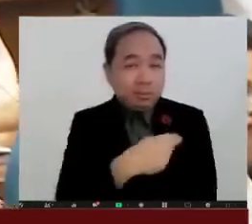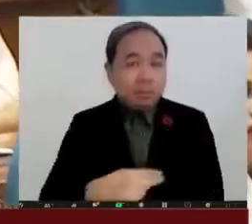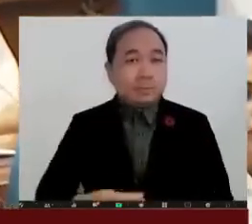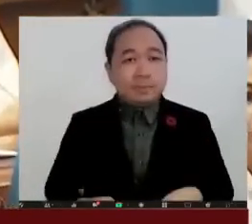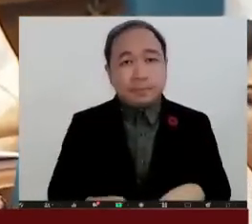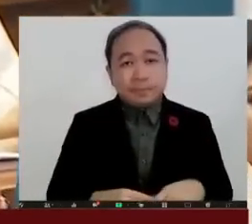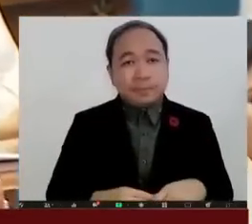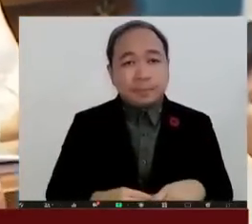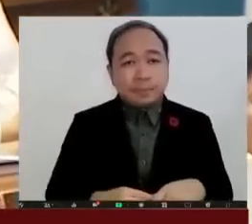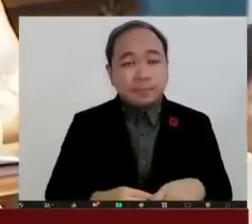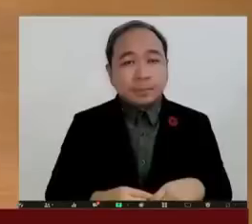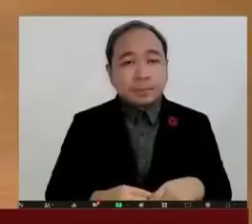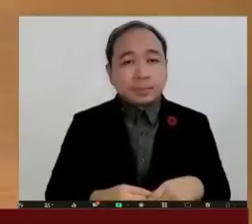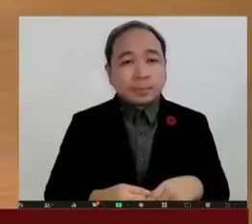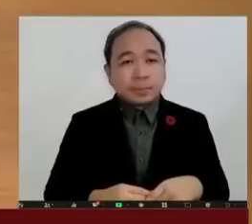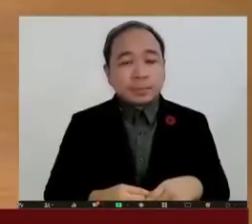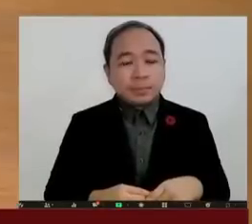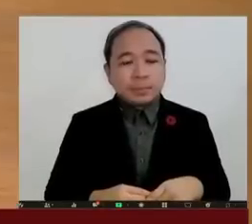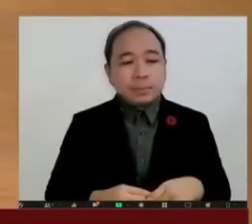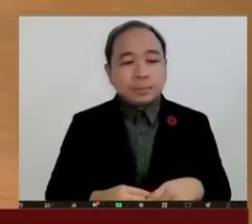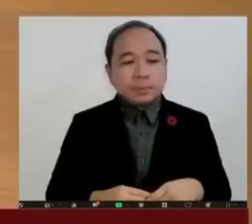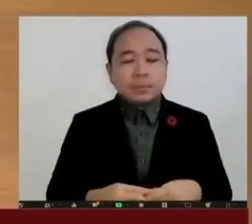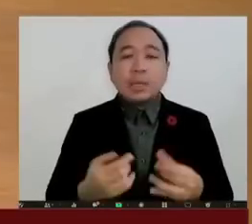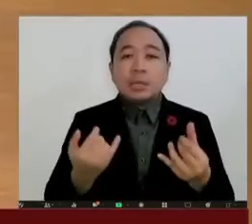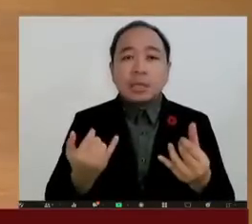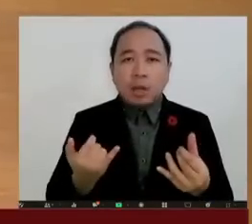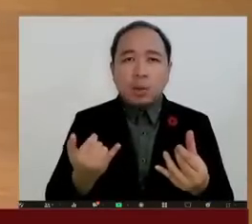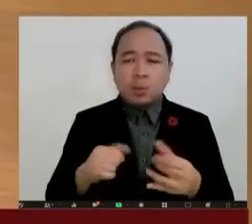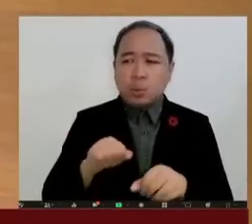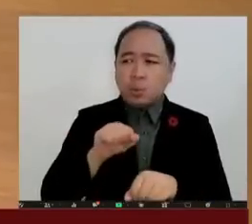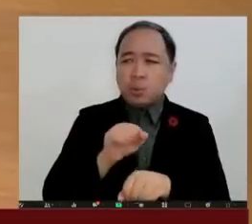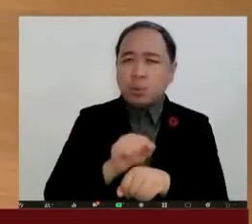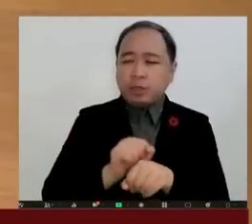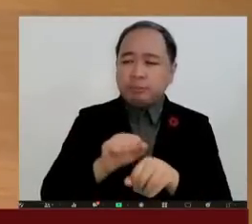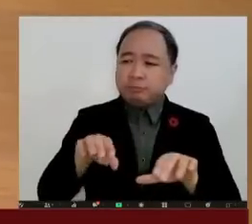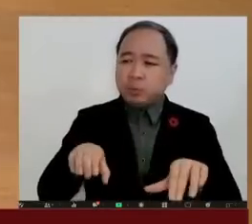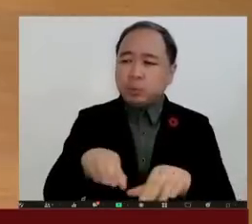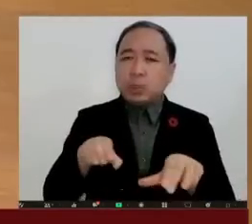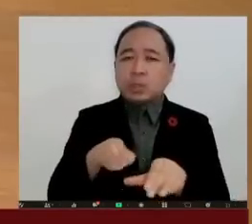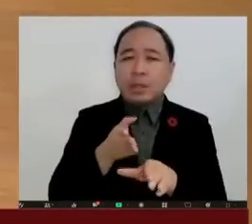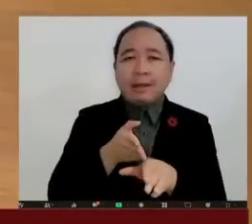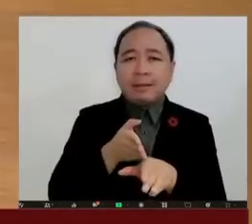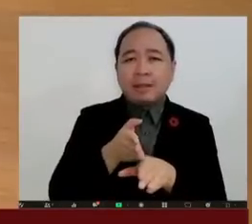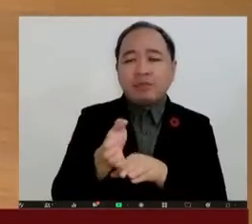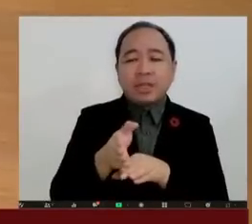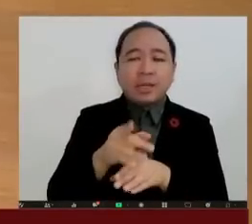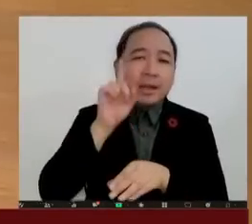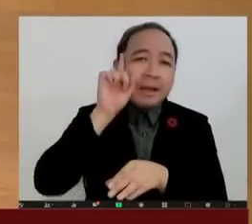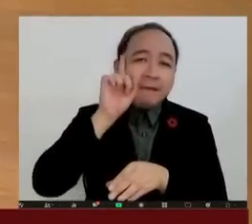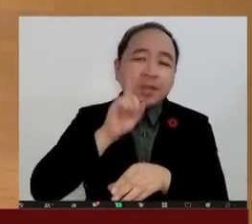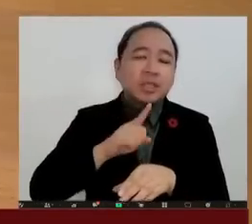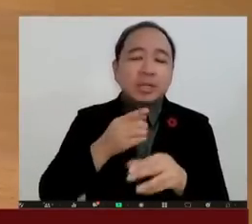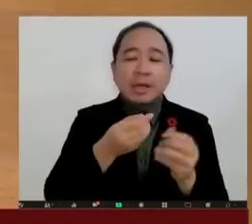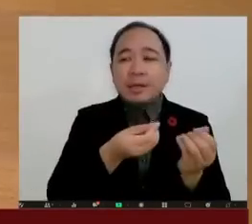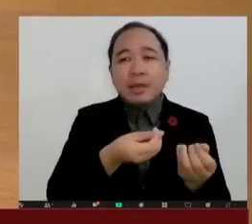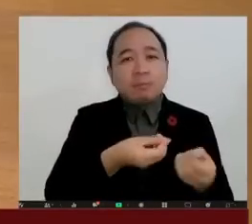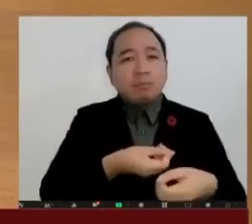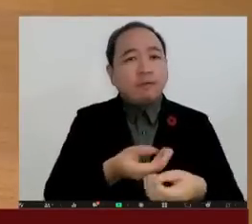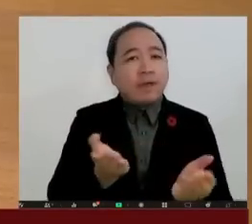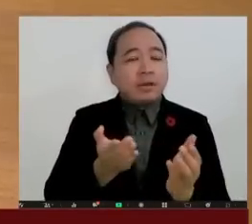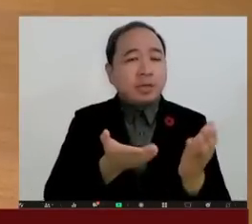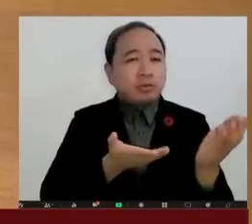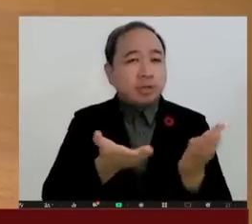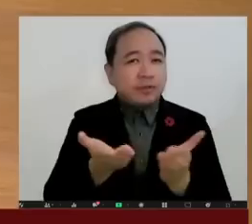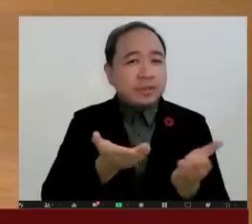We are working for a more direct, efficient delivery of services through integrated primary